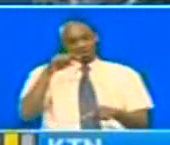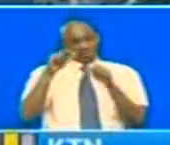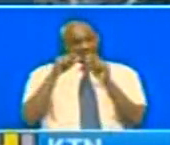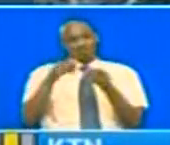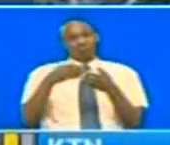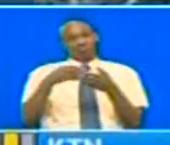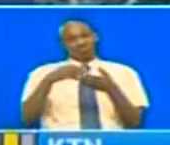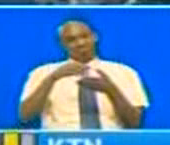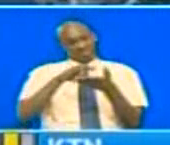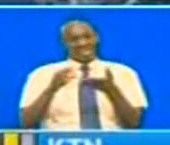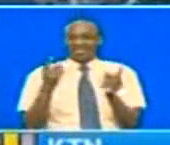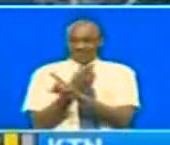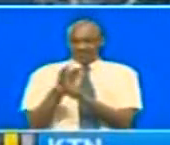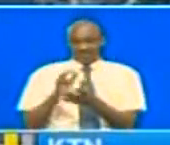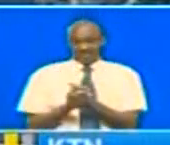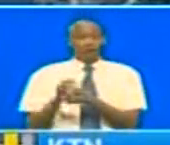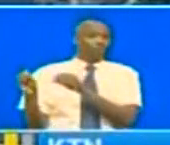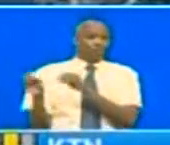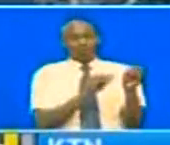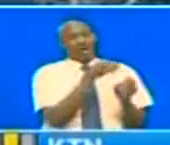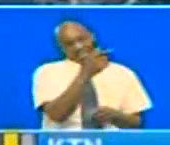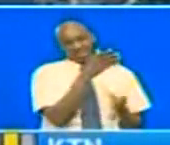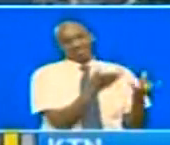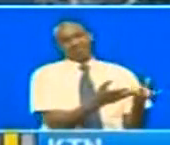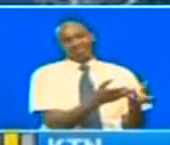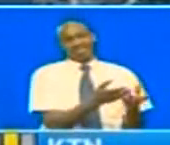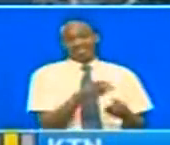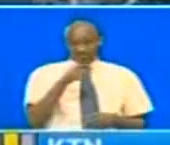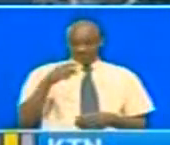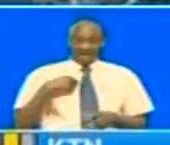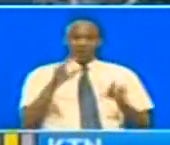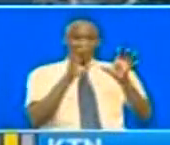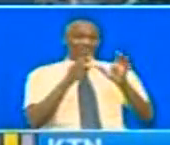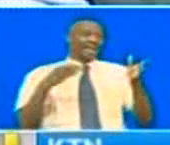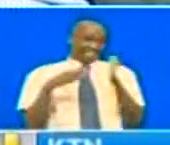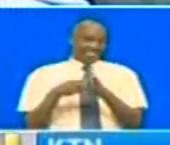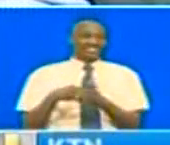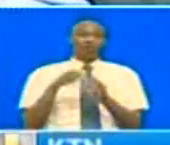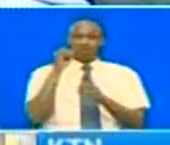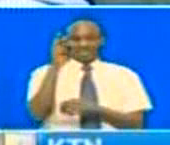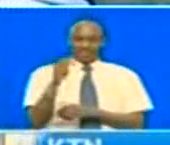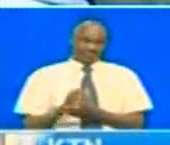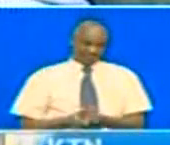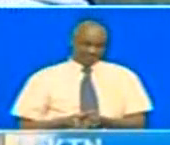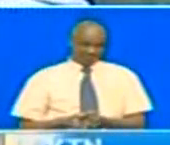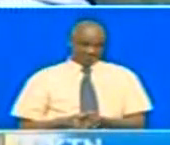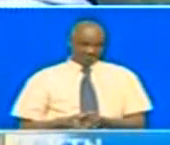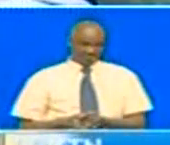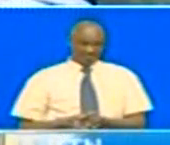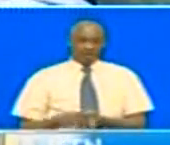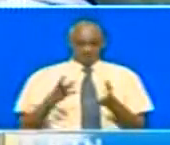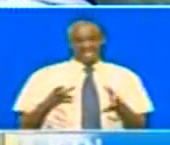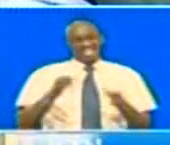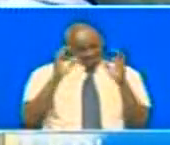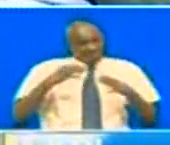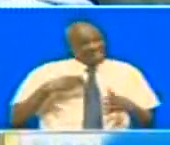ODM, I've gone to other parties, and they are busy campaigning against ODM. If I am lying, I would want to